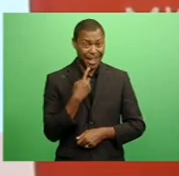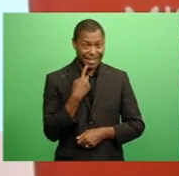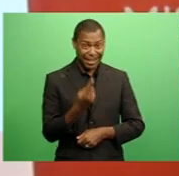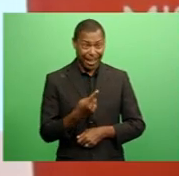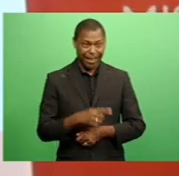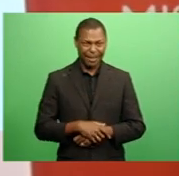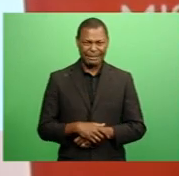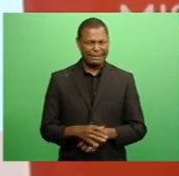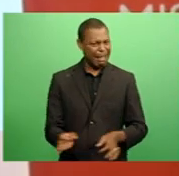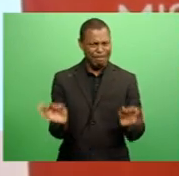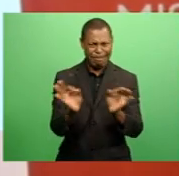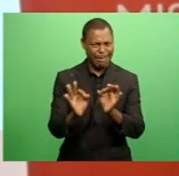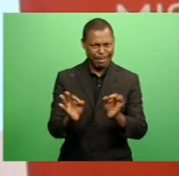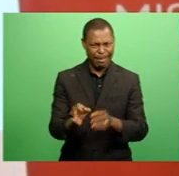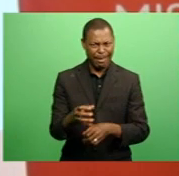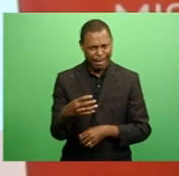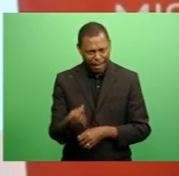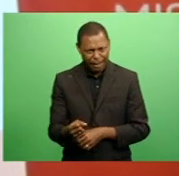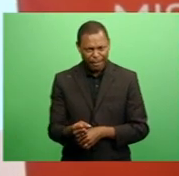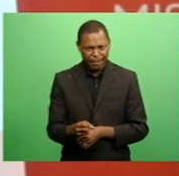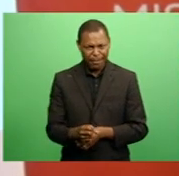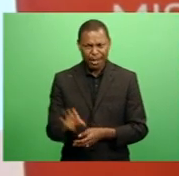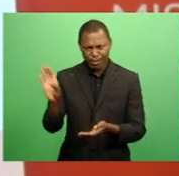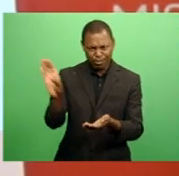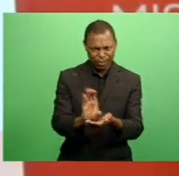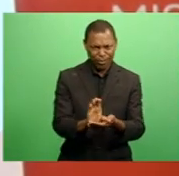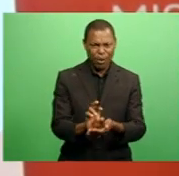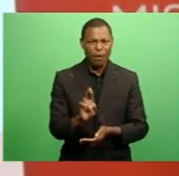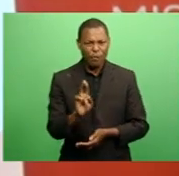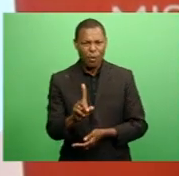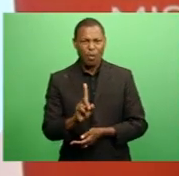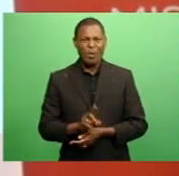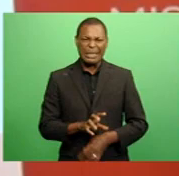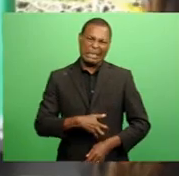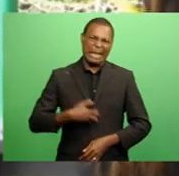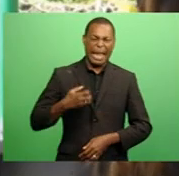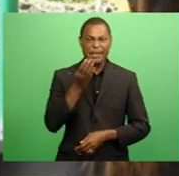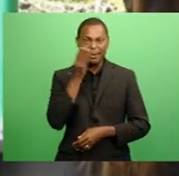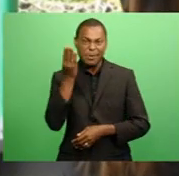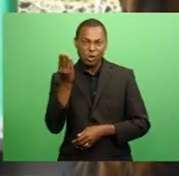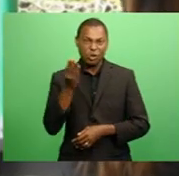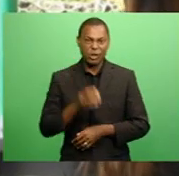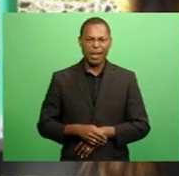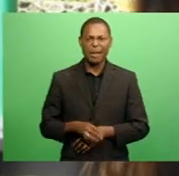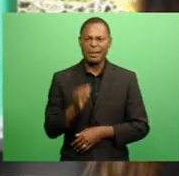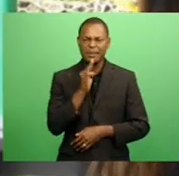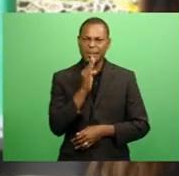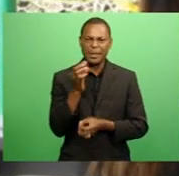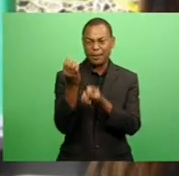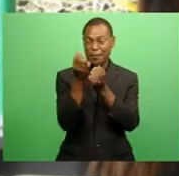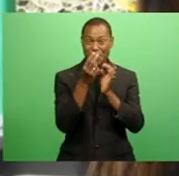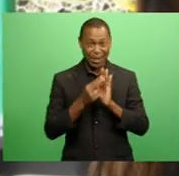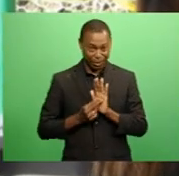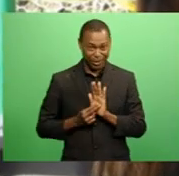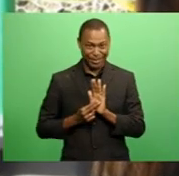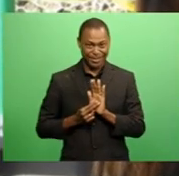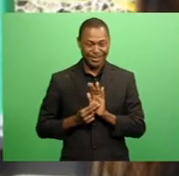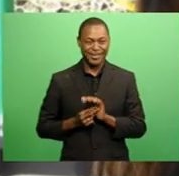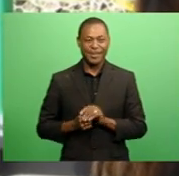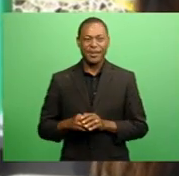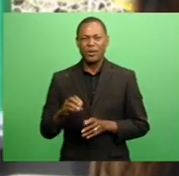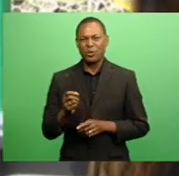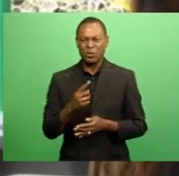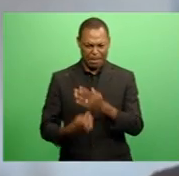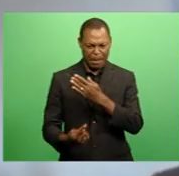allocated for misinformation and hate speech, more like information dissemination. So through USAID and IRI, we have been able